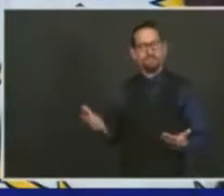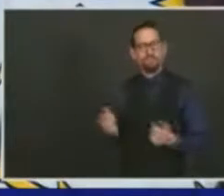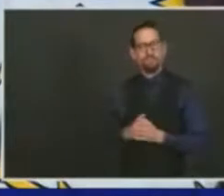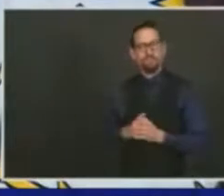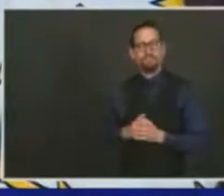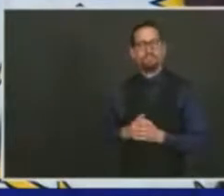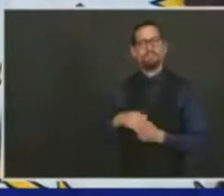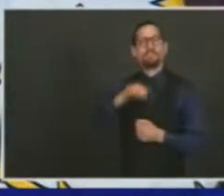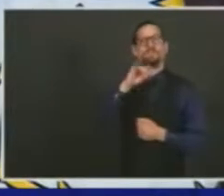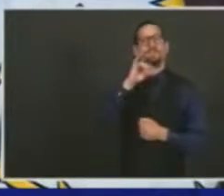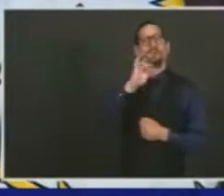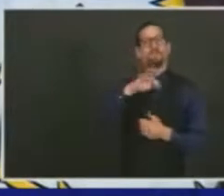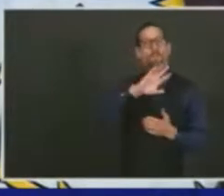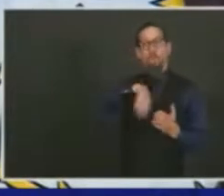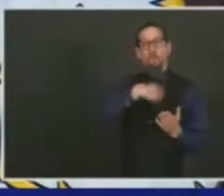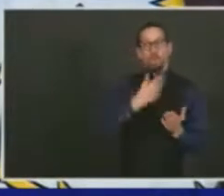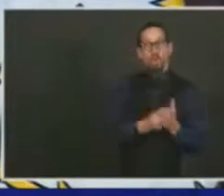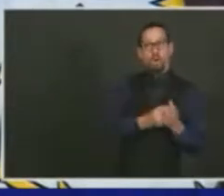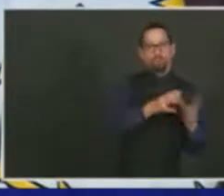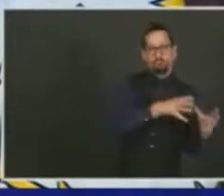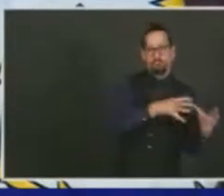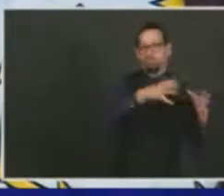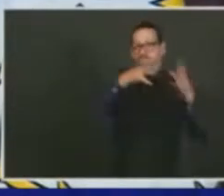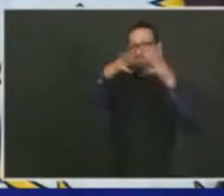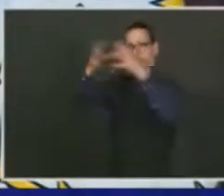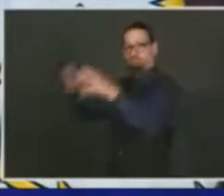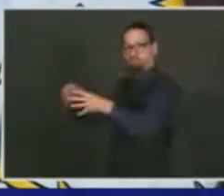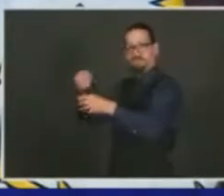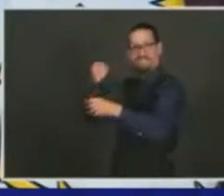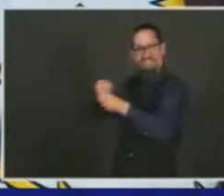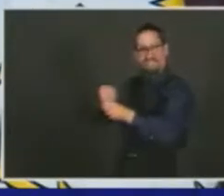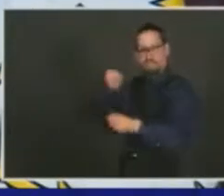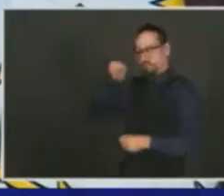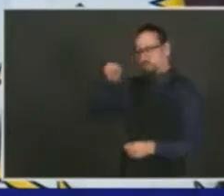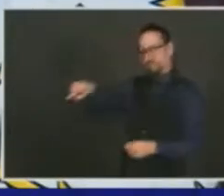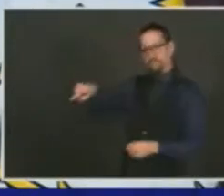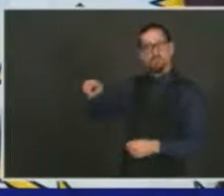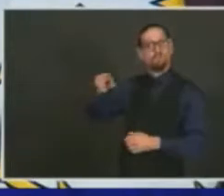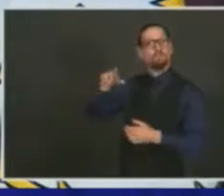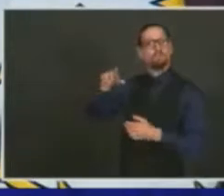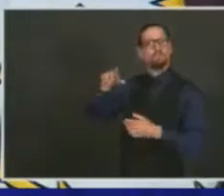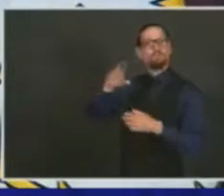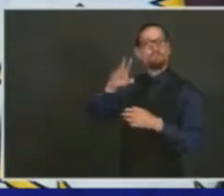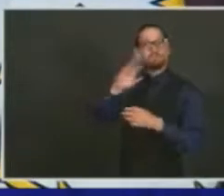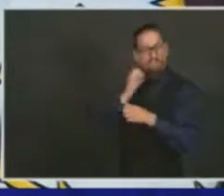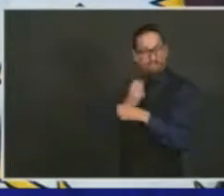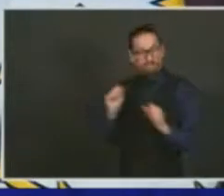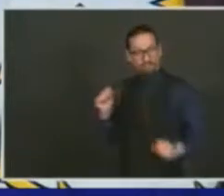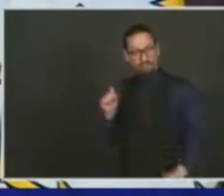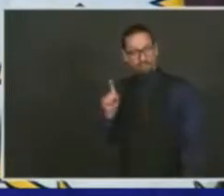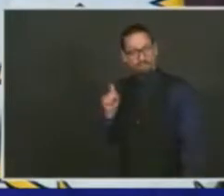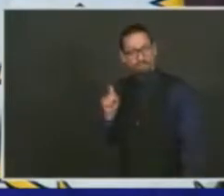there's really no data to suggest that that's quote unquote safer for teachers and students